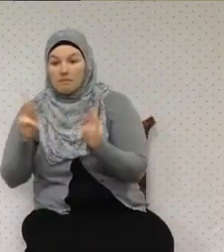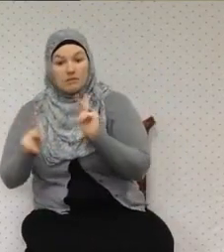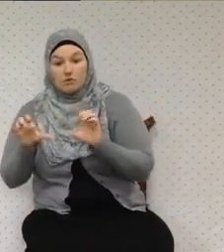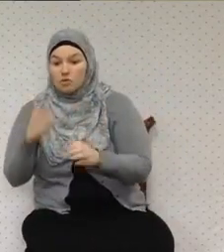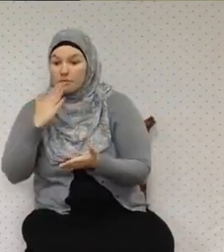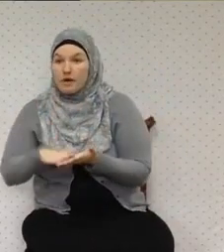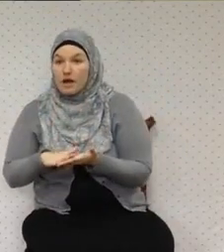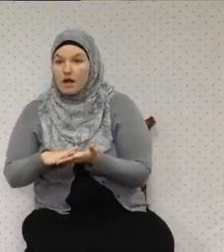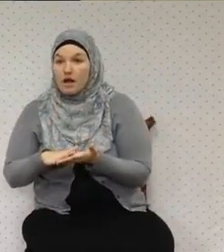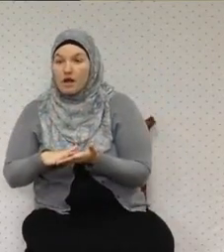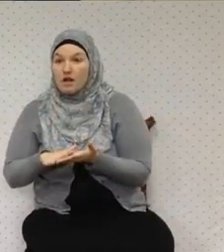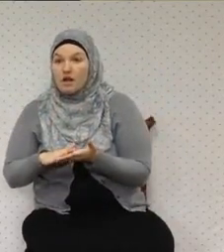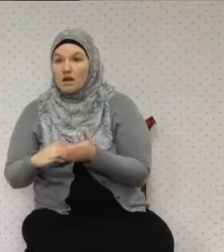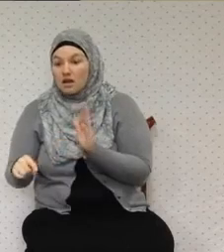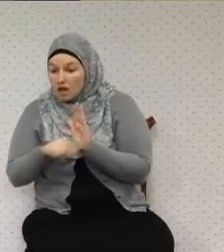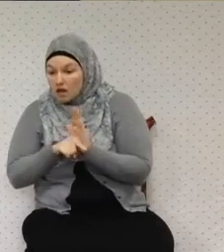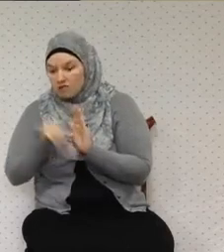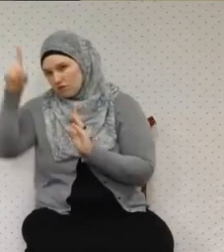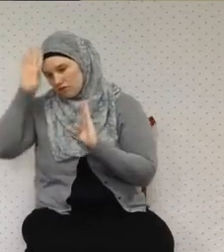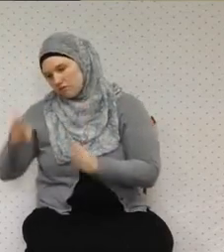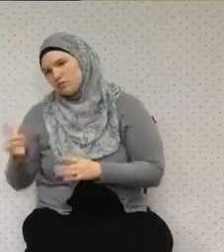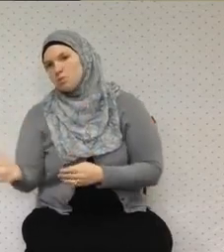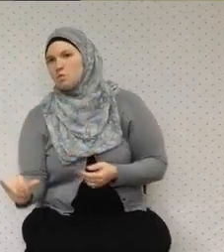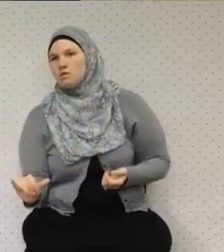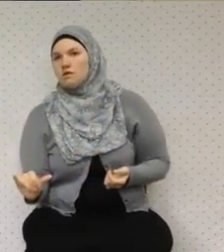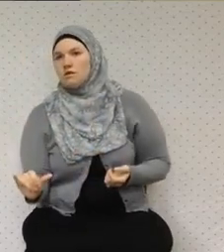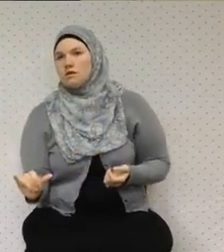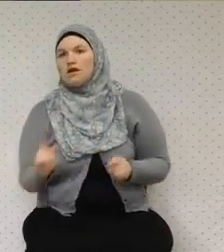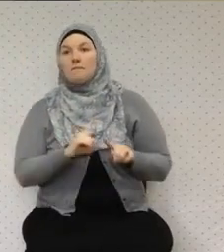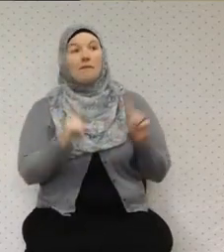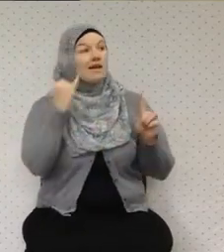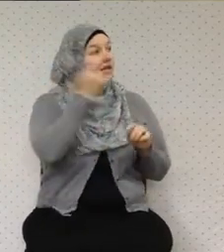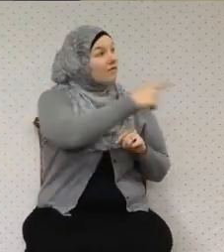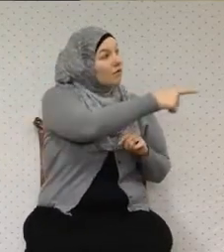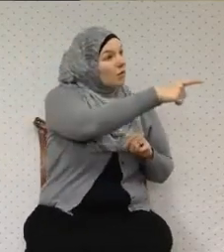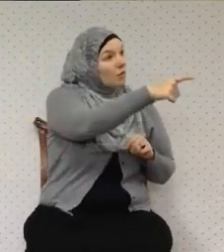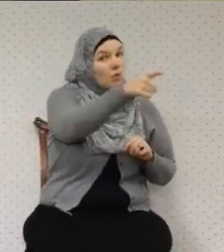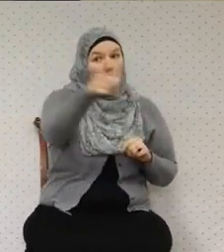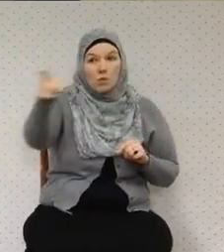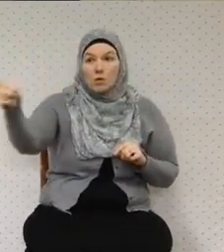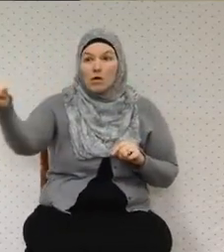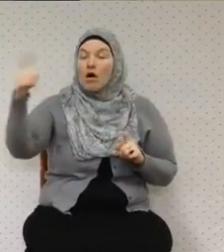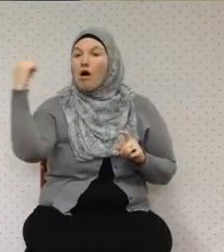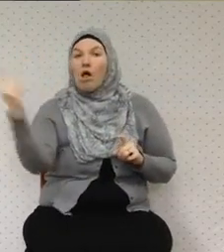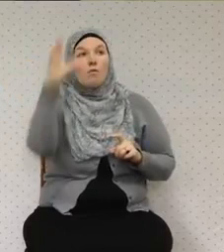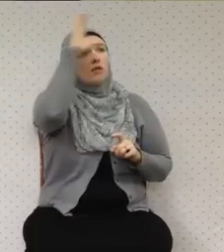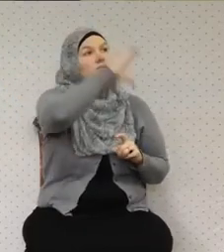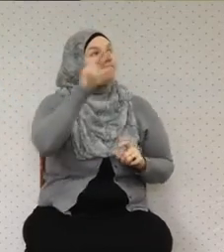or negative. Allah pays attention to everybody. But if you submit your face to